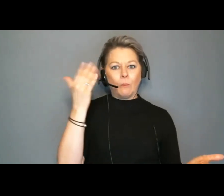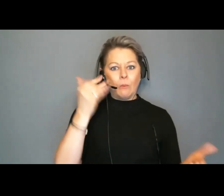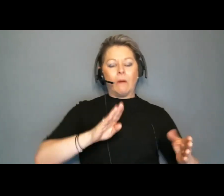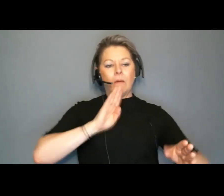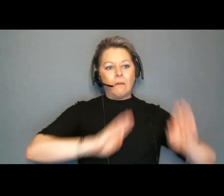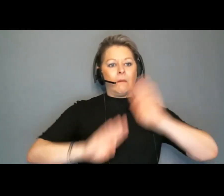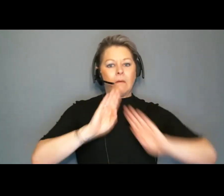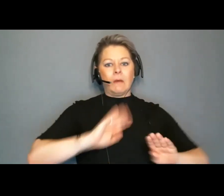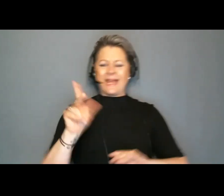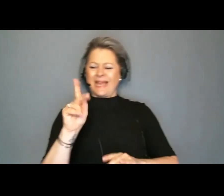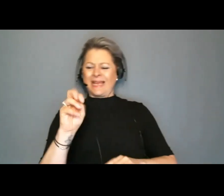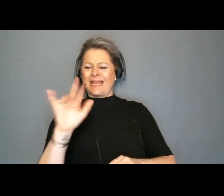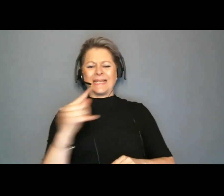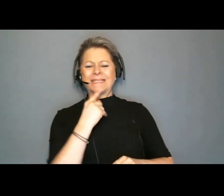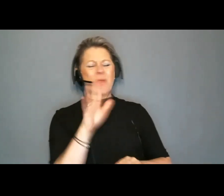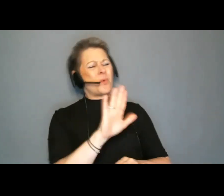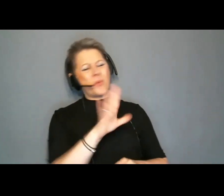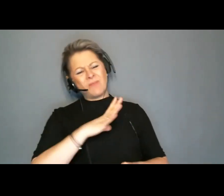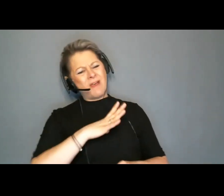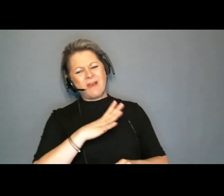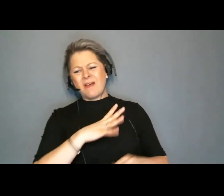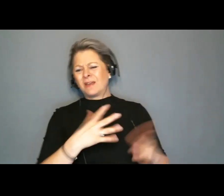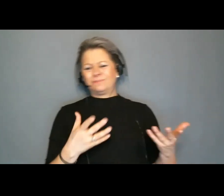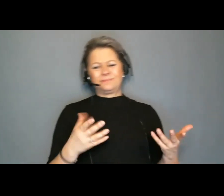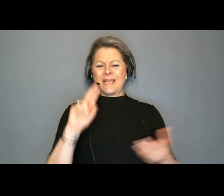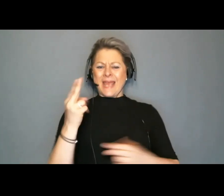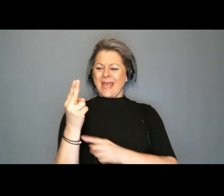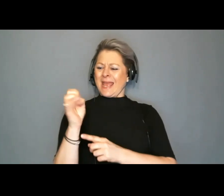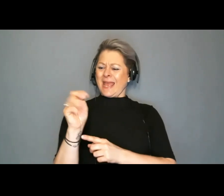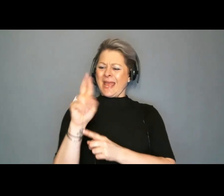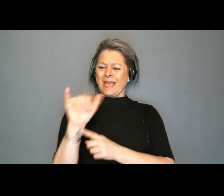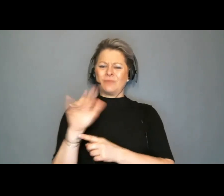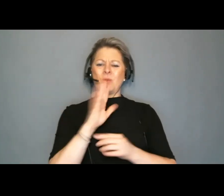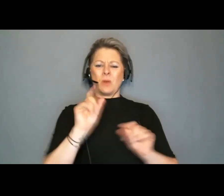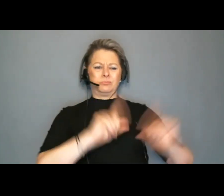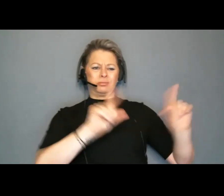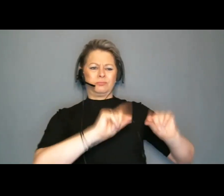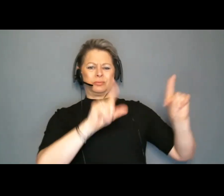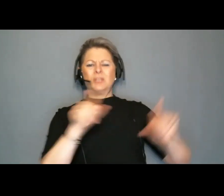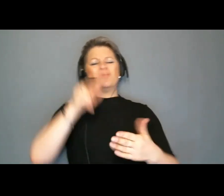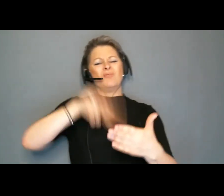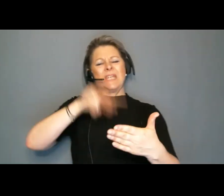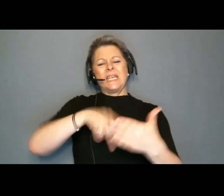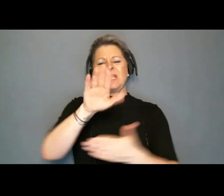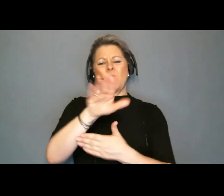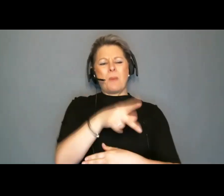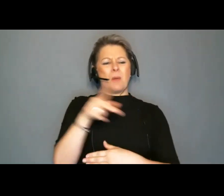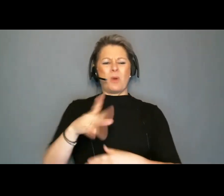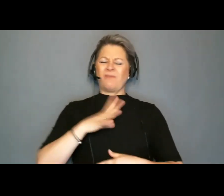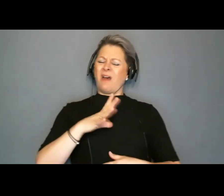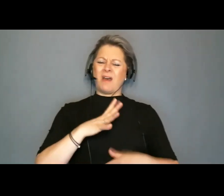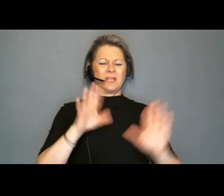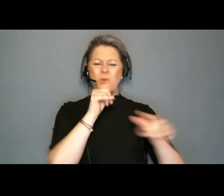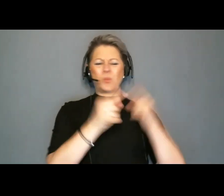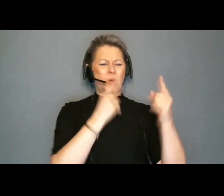That's all right, Mary. Henry can share his screens. That's most important. Just read your screen. Just read your slides. That's too